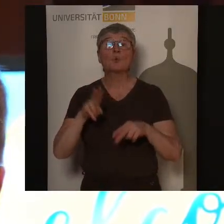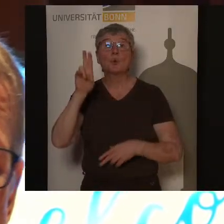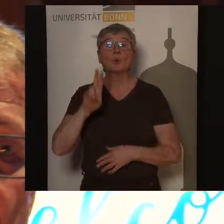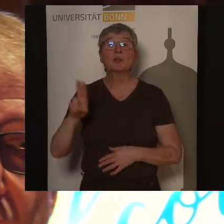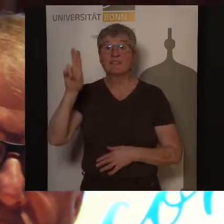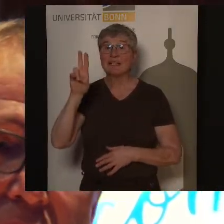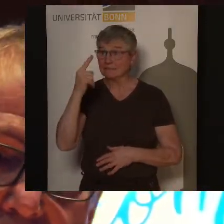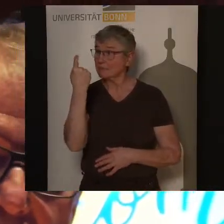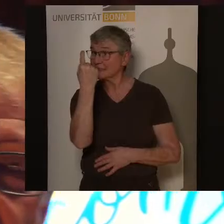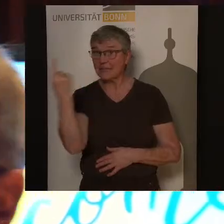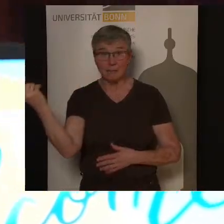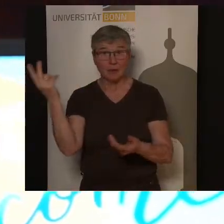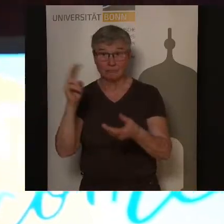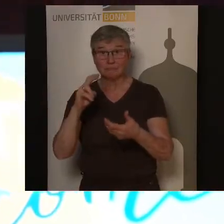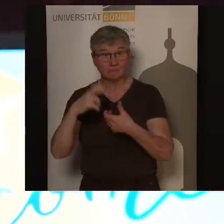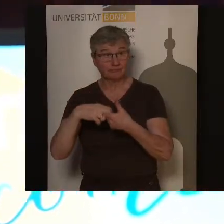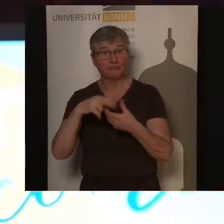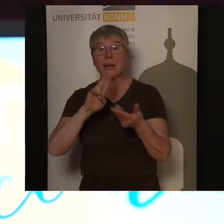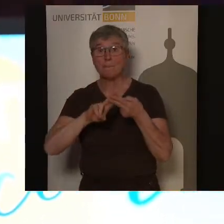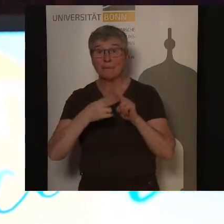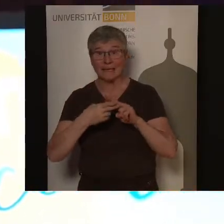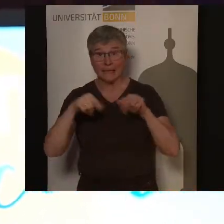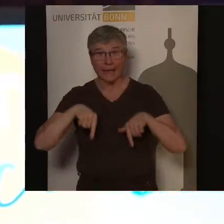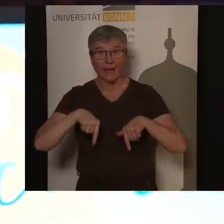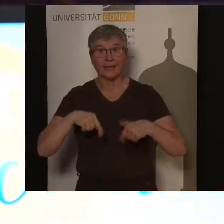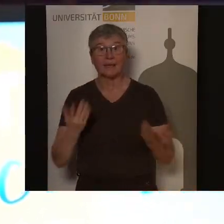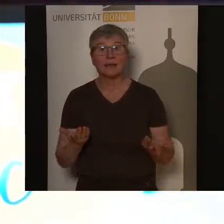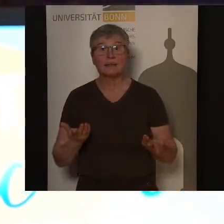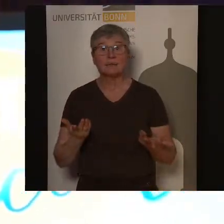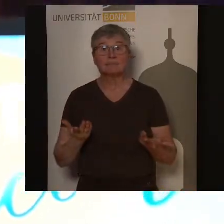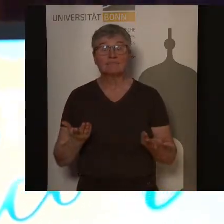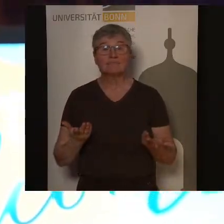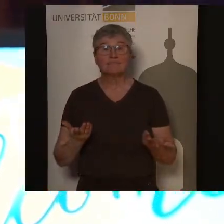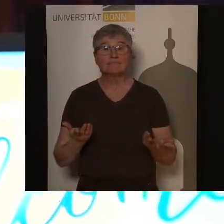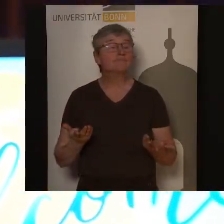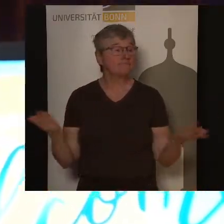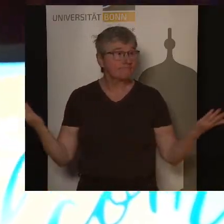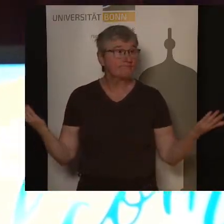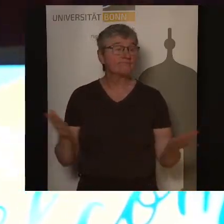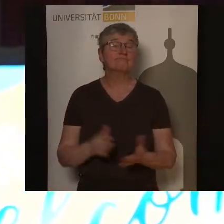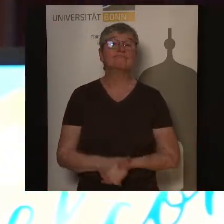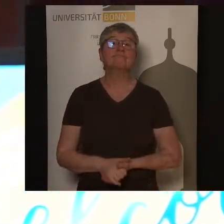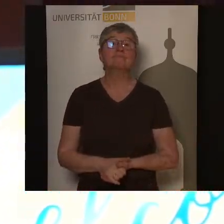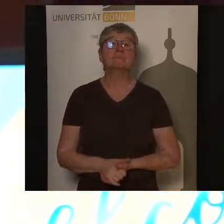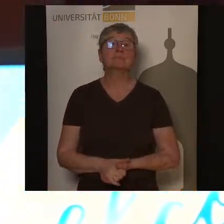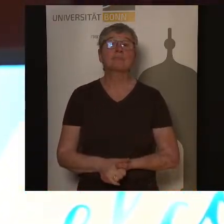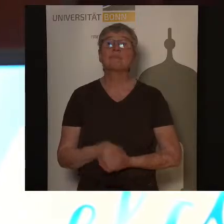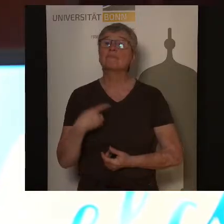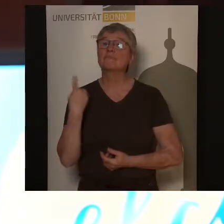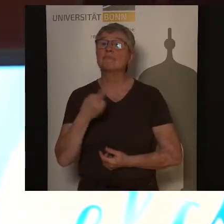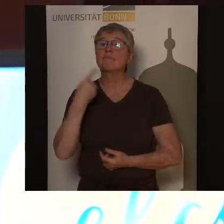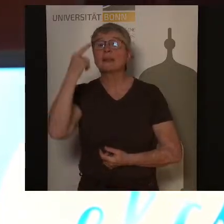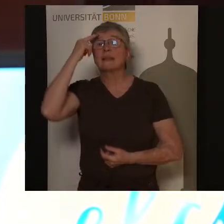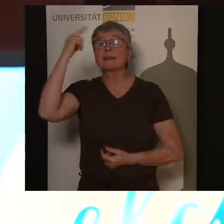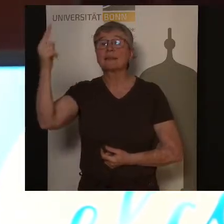is that we want to be your university. You're members of us now, of this university.